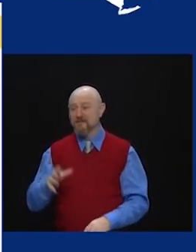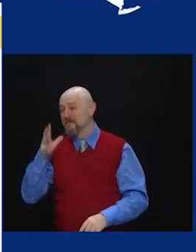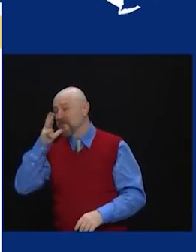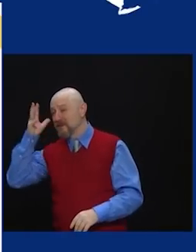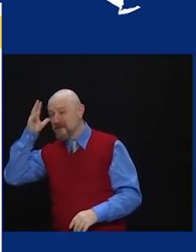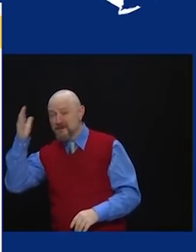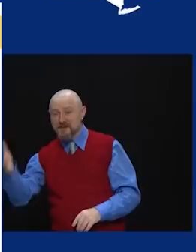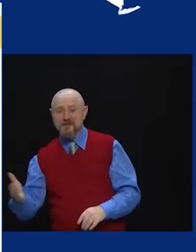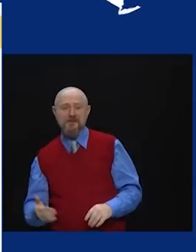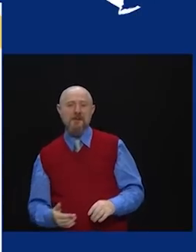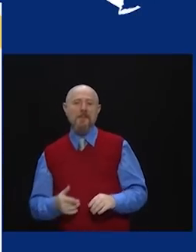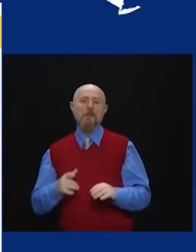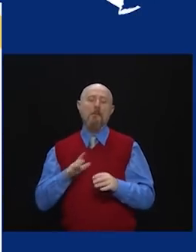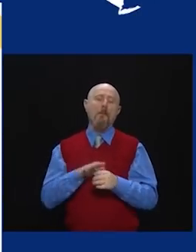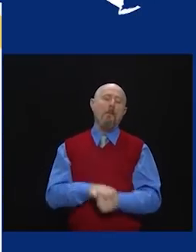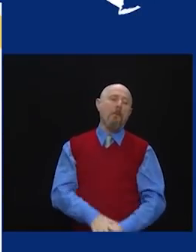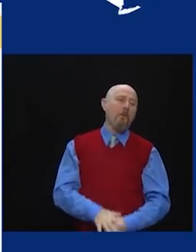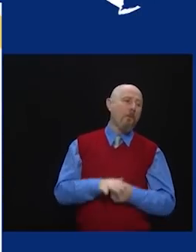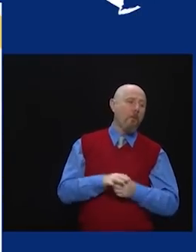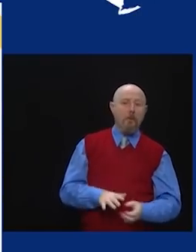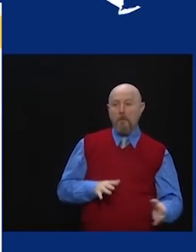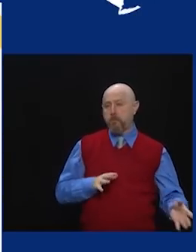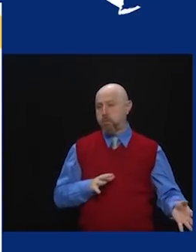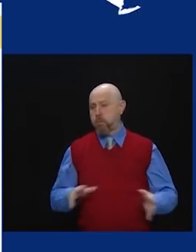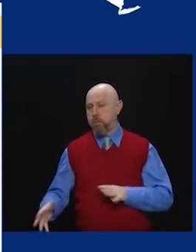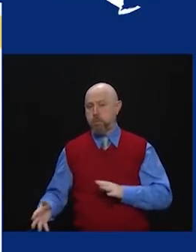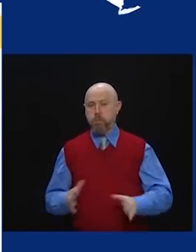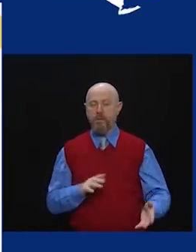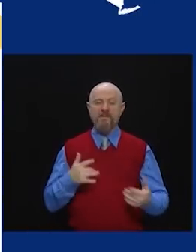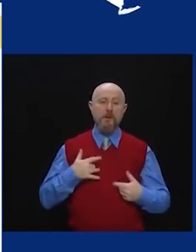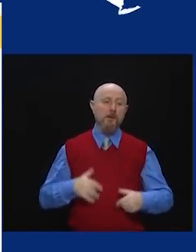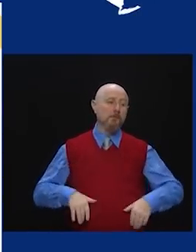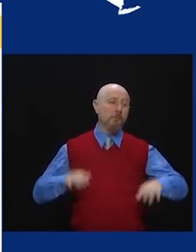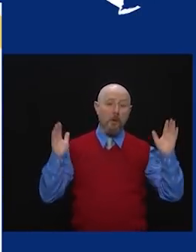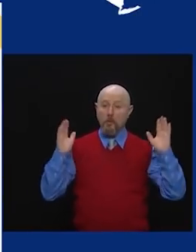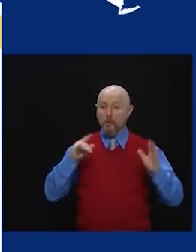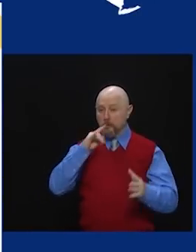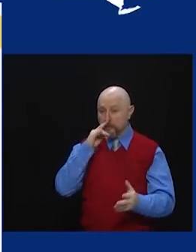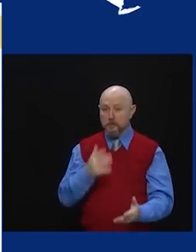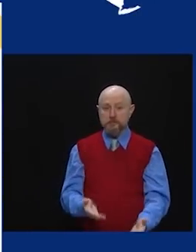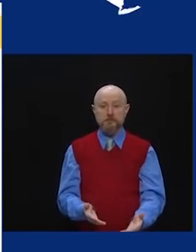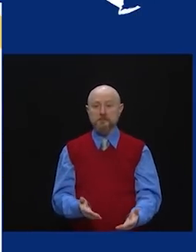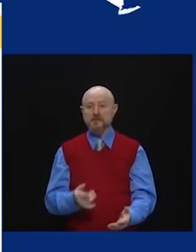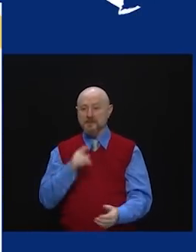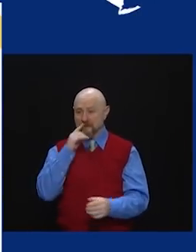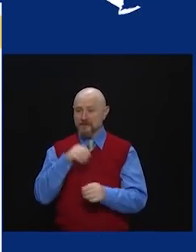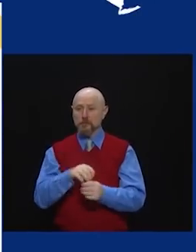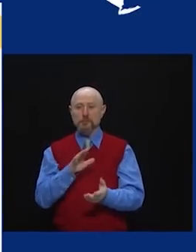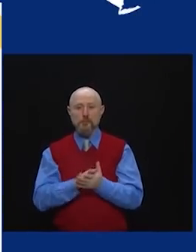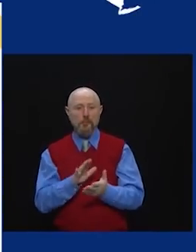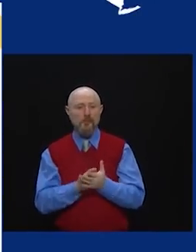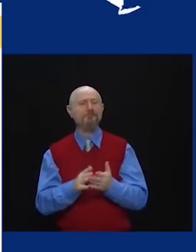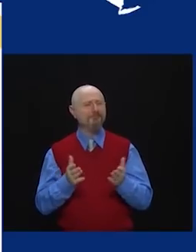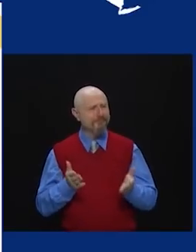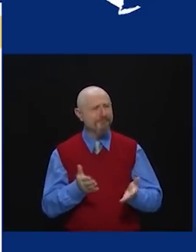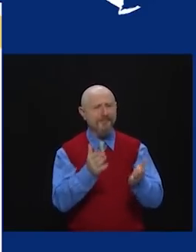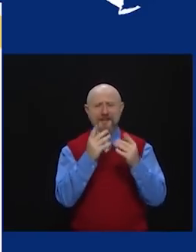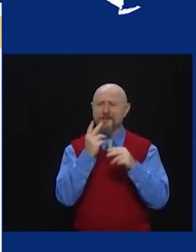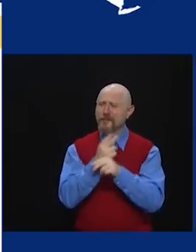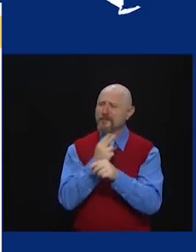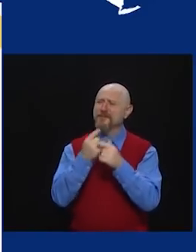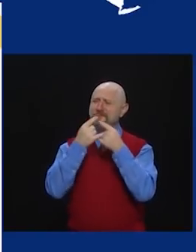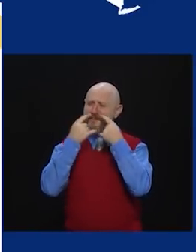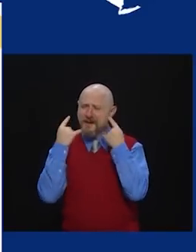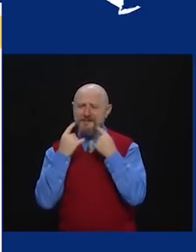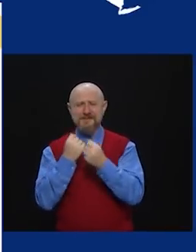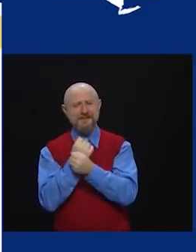stress. And we believe that in a school setting that is safe, where kids are wearing the masks, remember our mask mandate that went into effect on my very